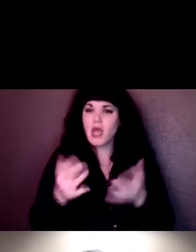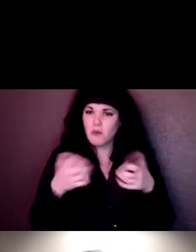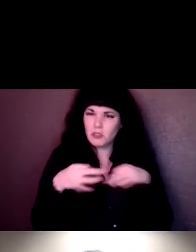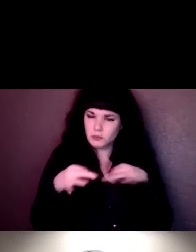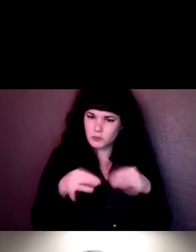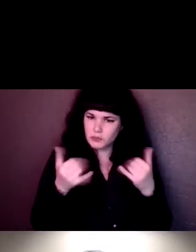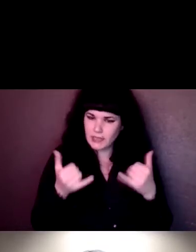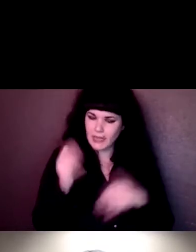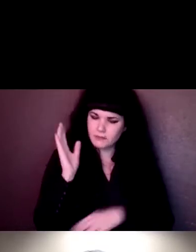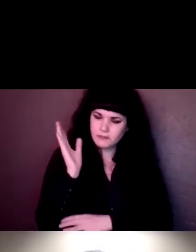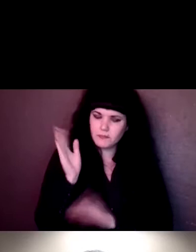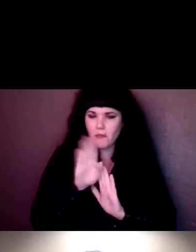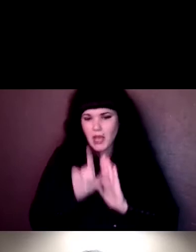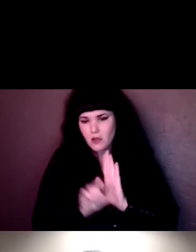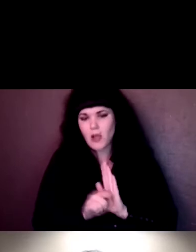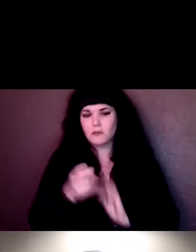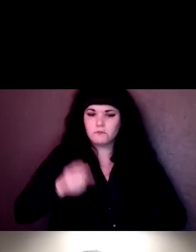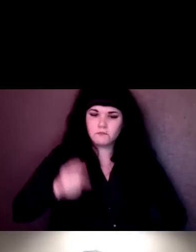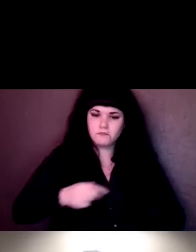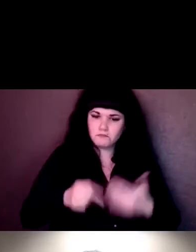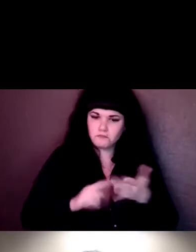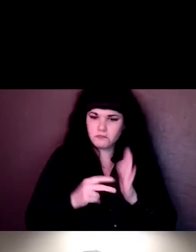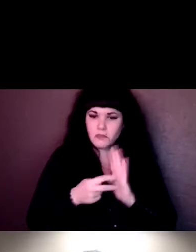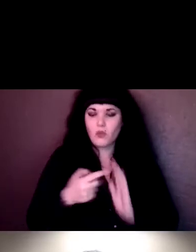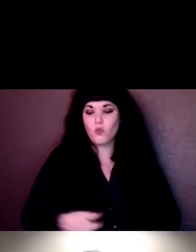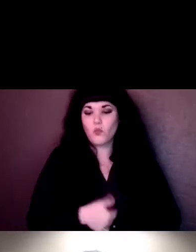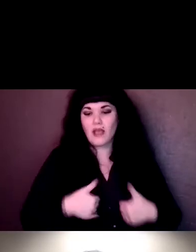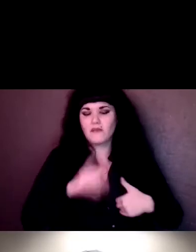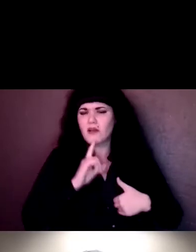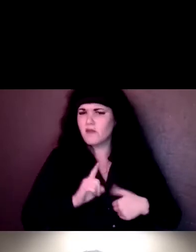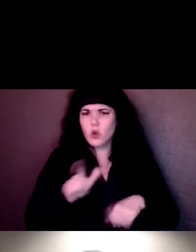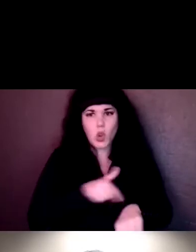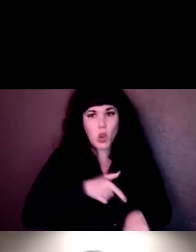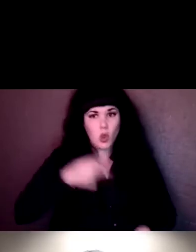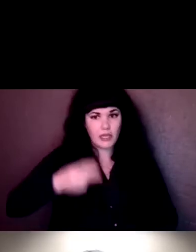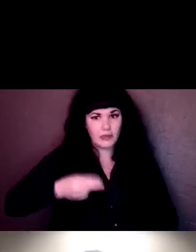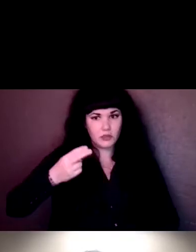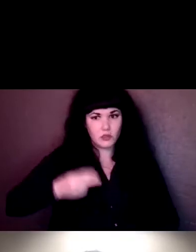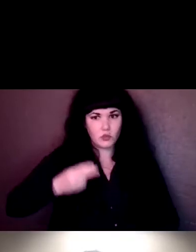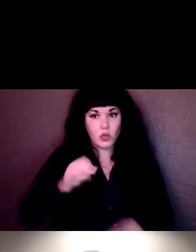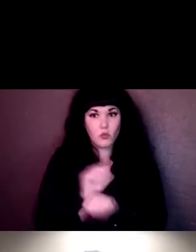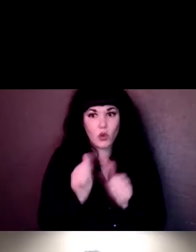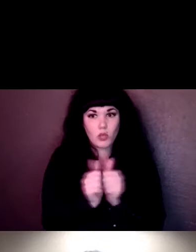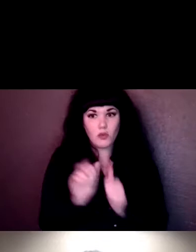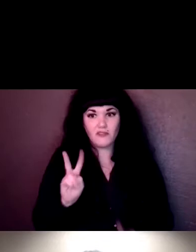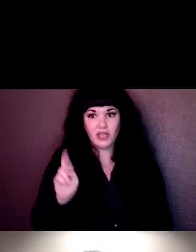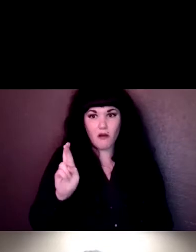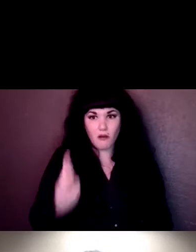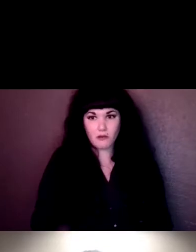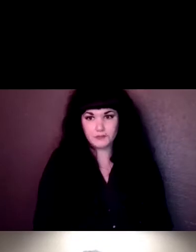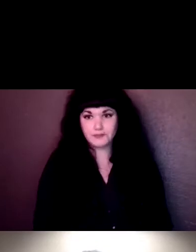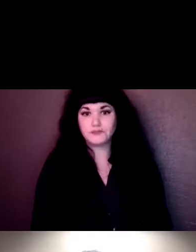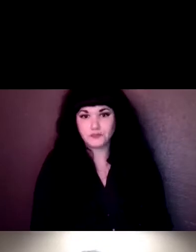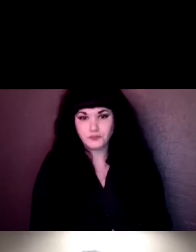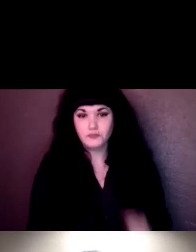of background into what that is. We have a very long history of working with VR, and